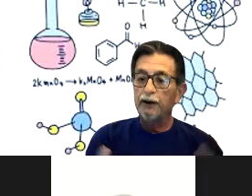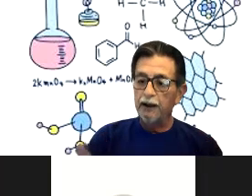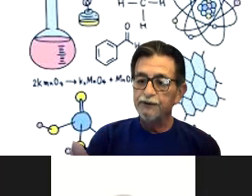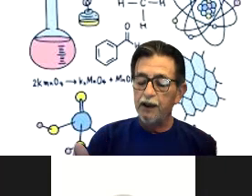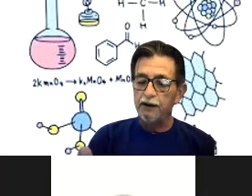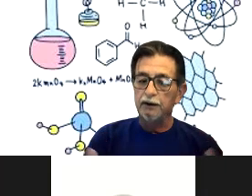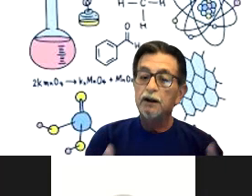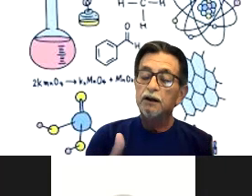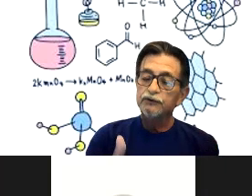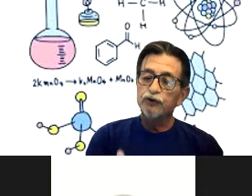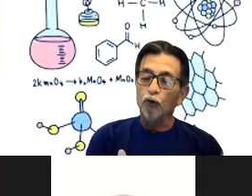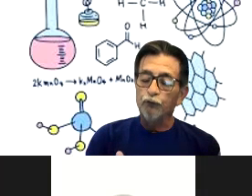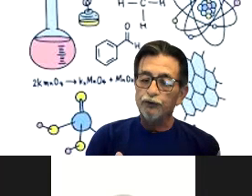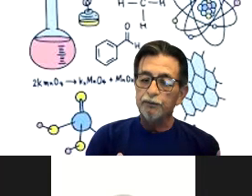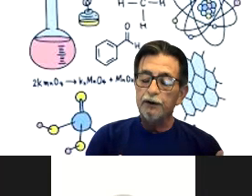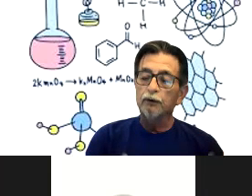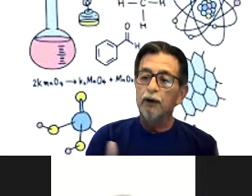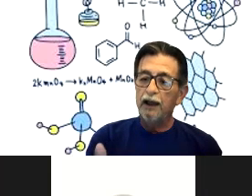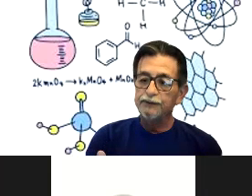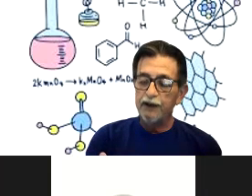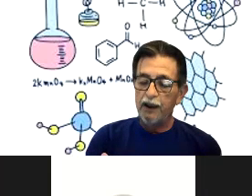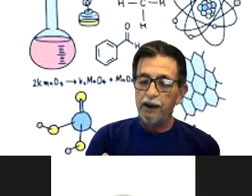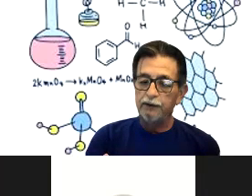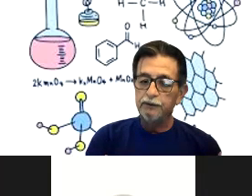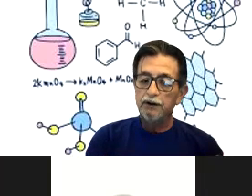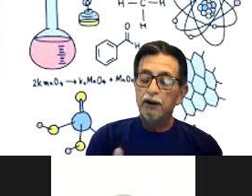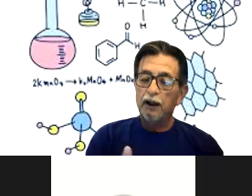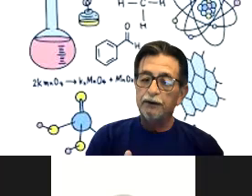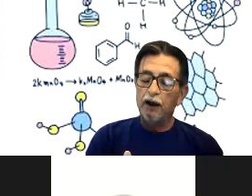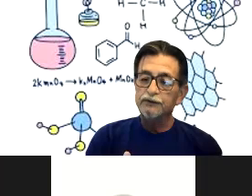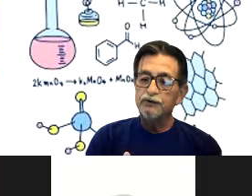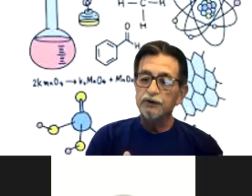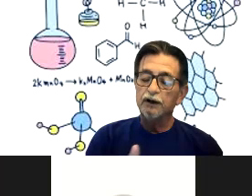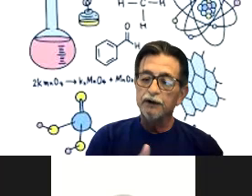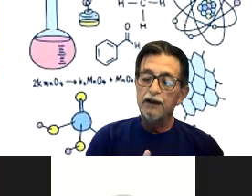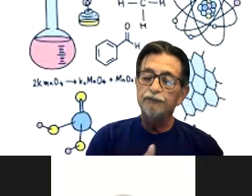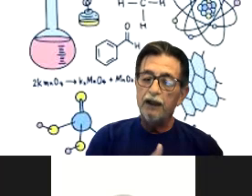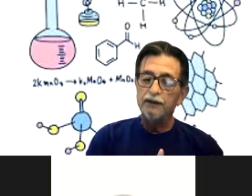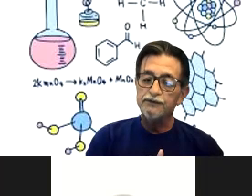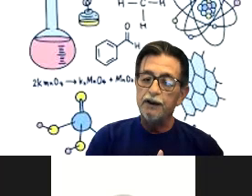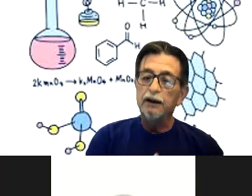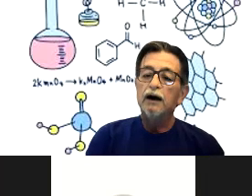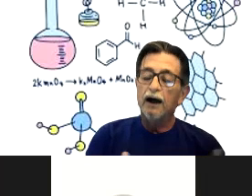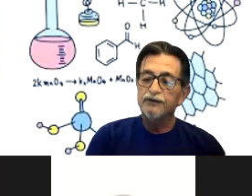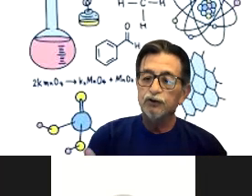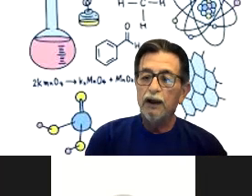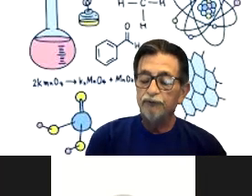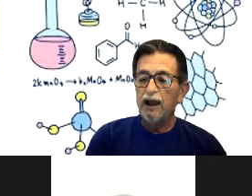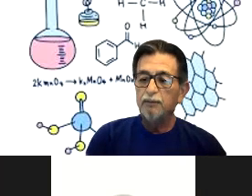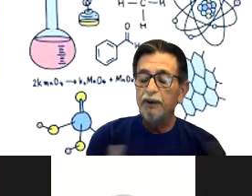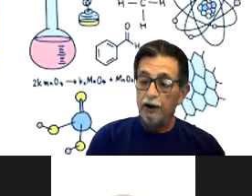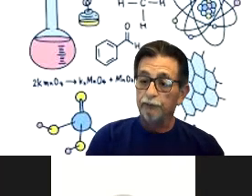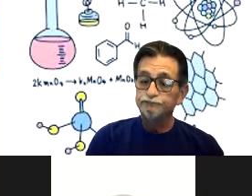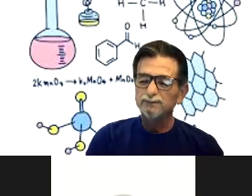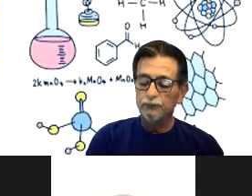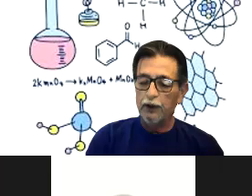double bond has 8. Sulfur in the middle has 8. And the oxygen on the left has 8. I still have